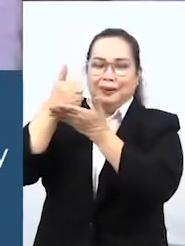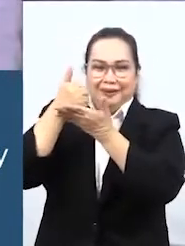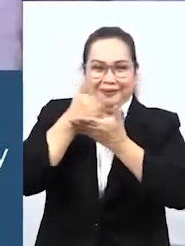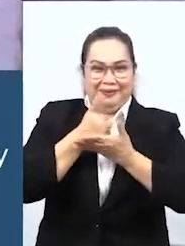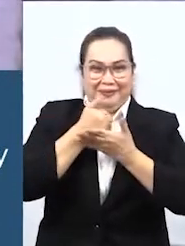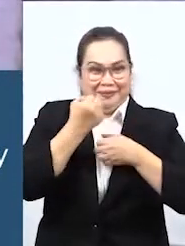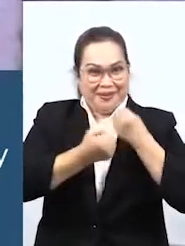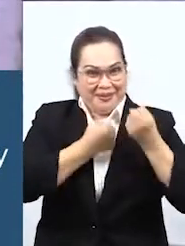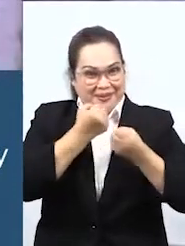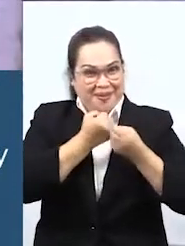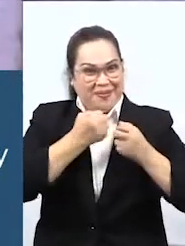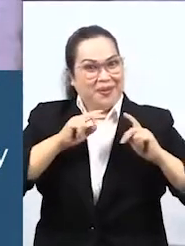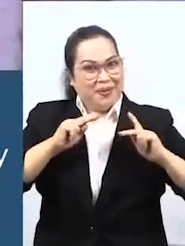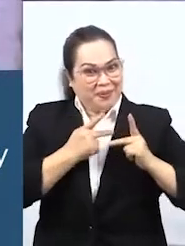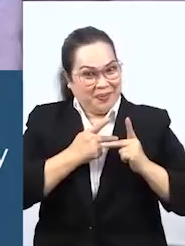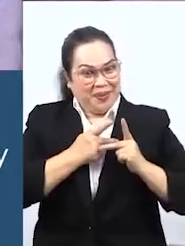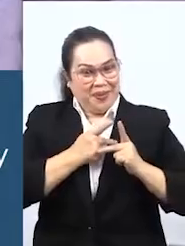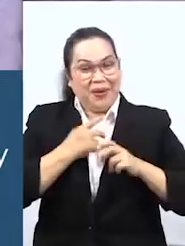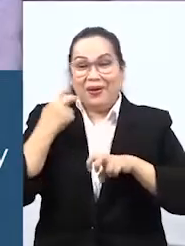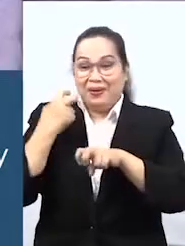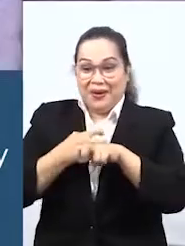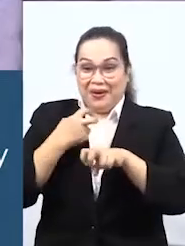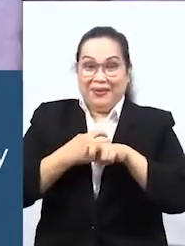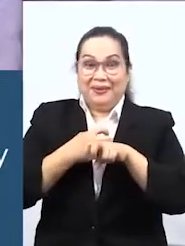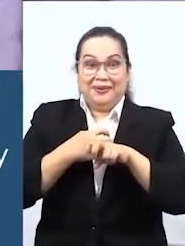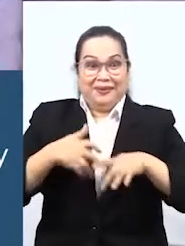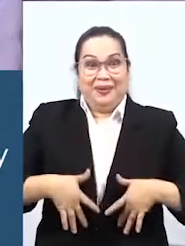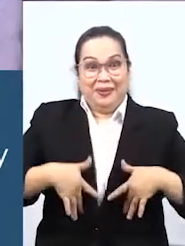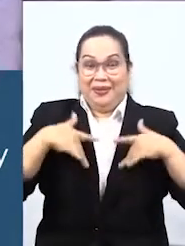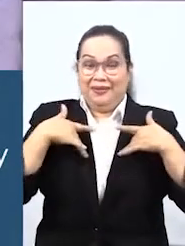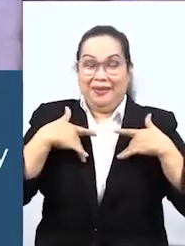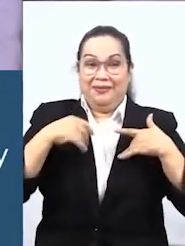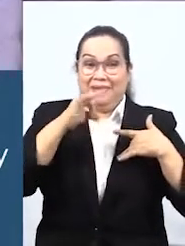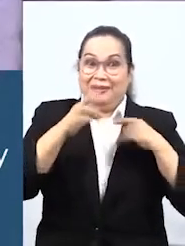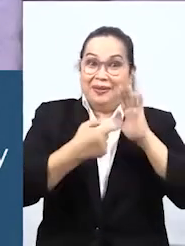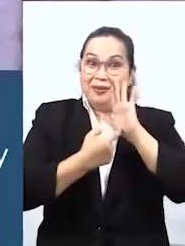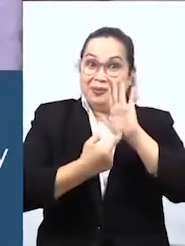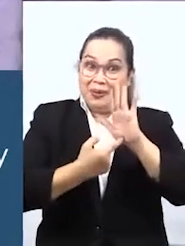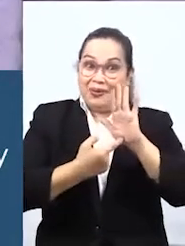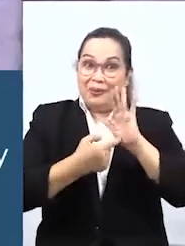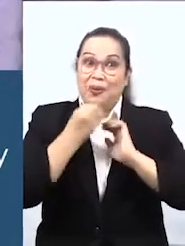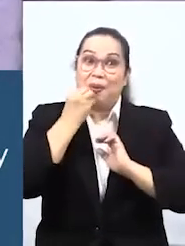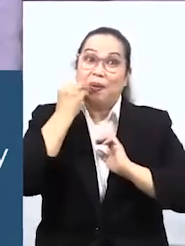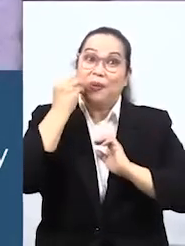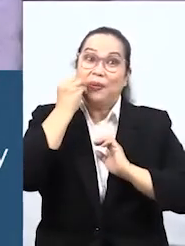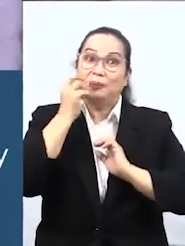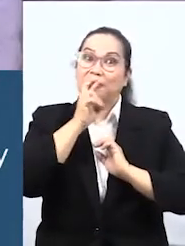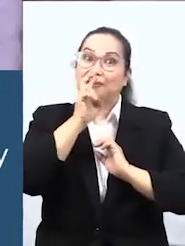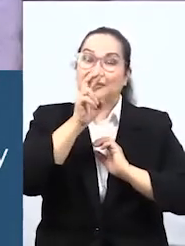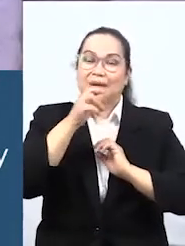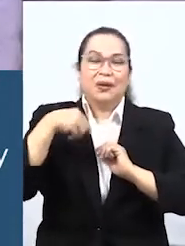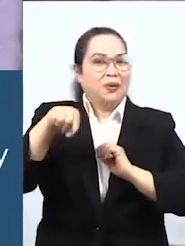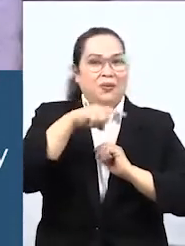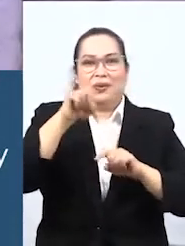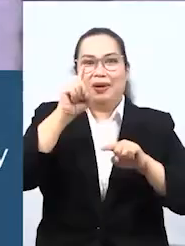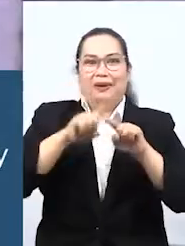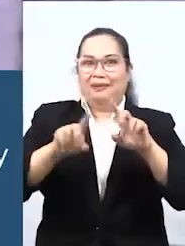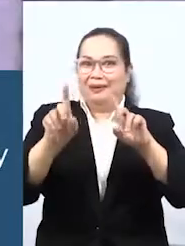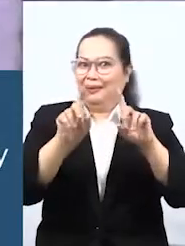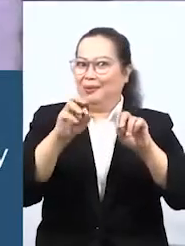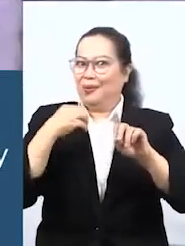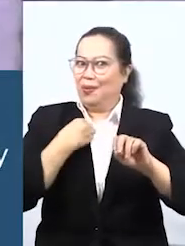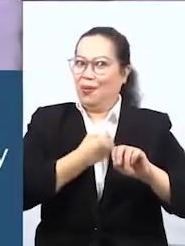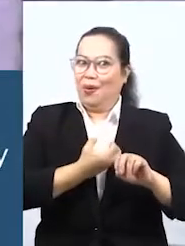suffering and pain and difficulties in our lives it brings home the reality that we cannot do it on our own yan